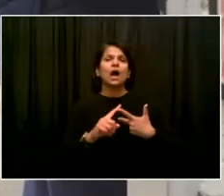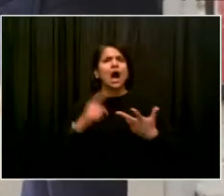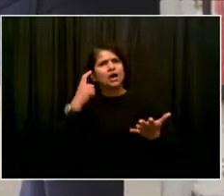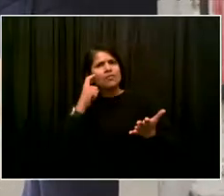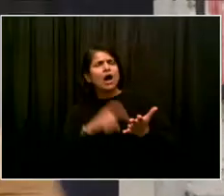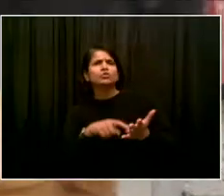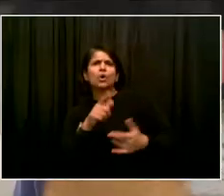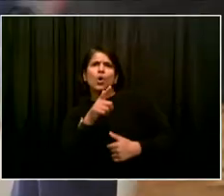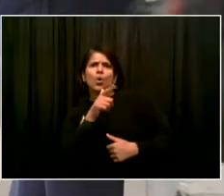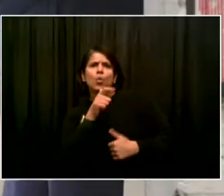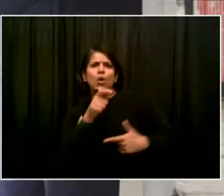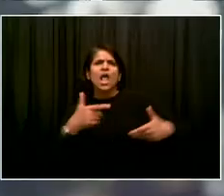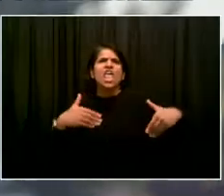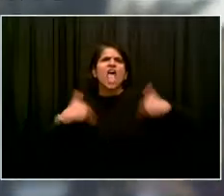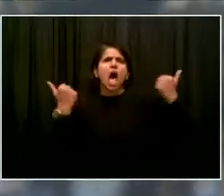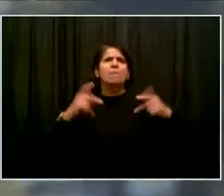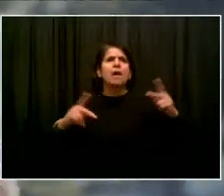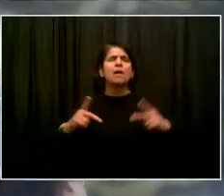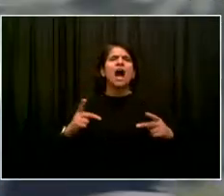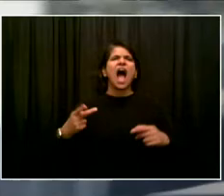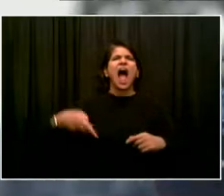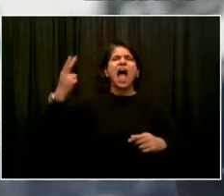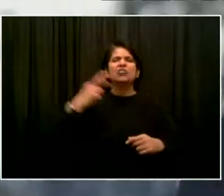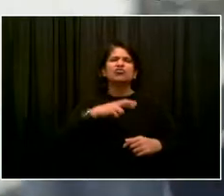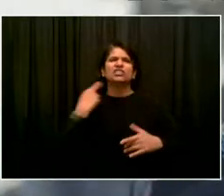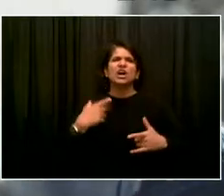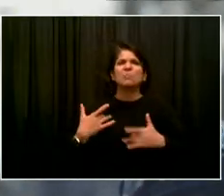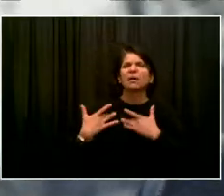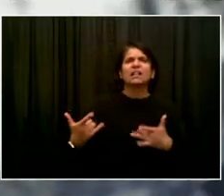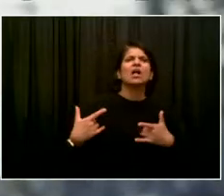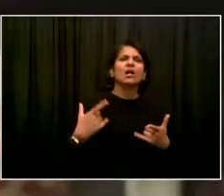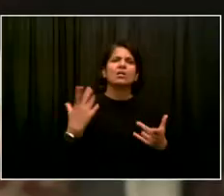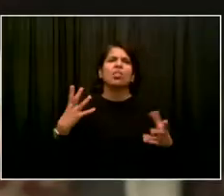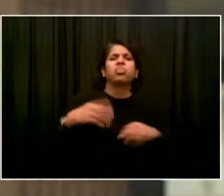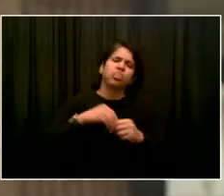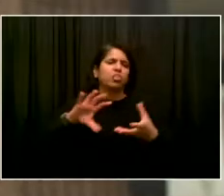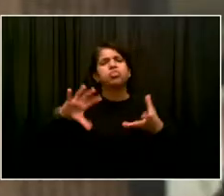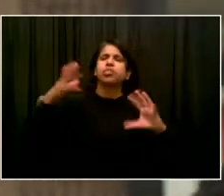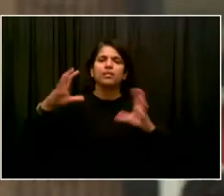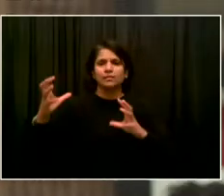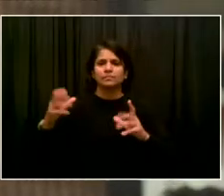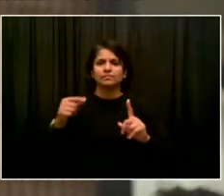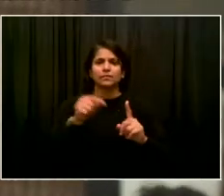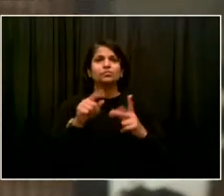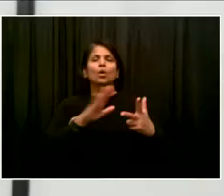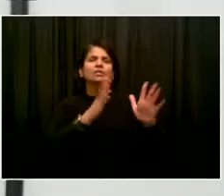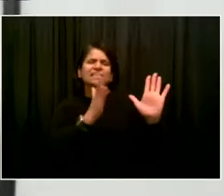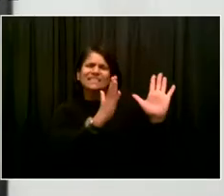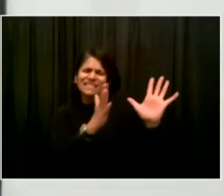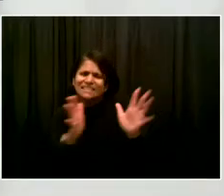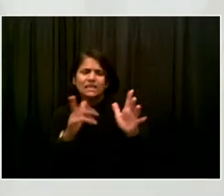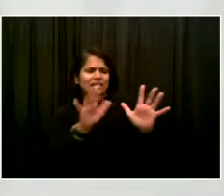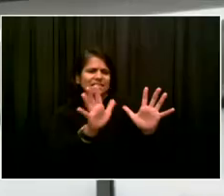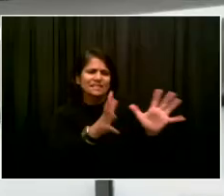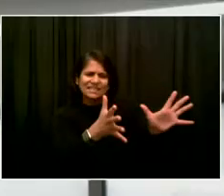in violent activities and guide them towards a peaceful path. The third is to mobilize the community to reject the violence. We give